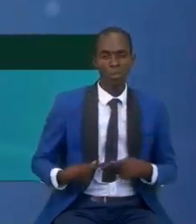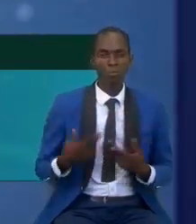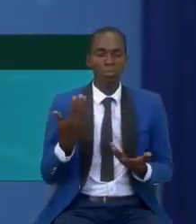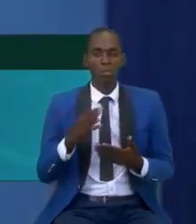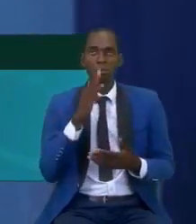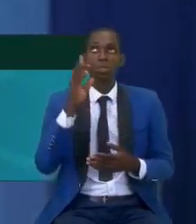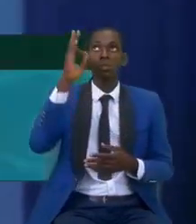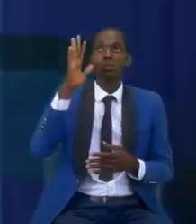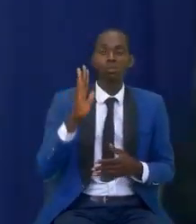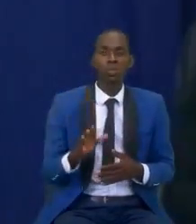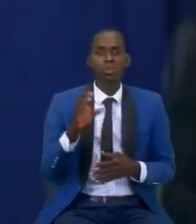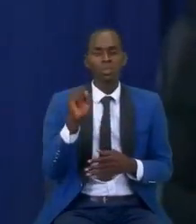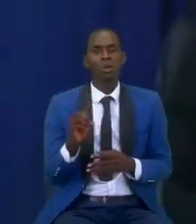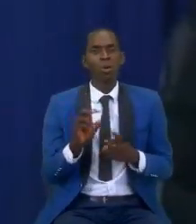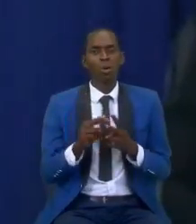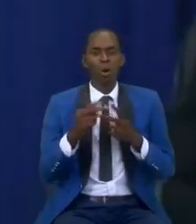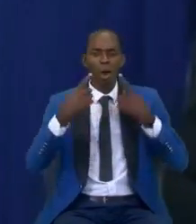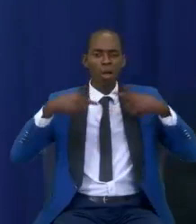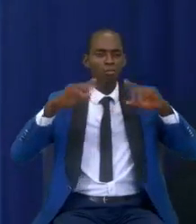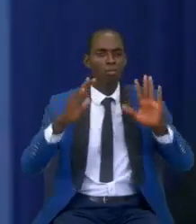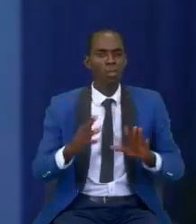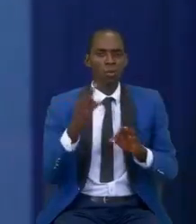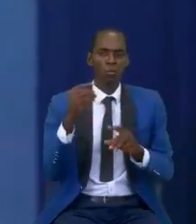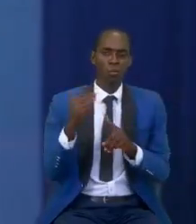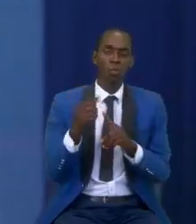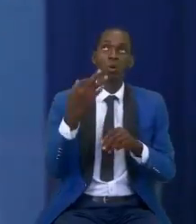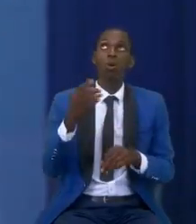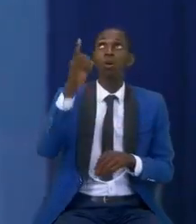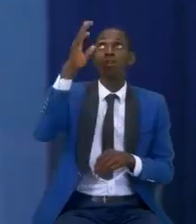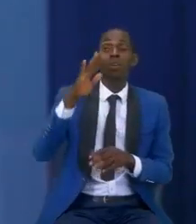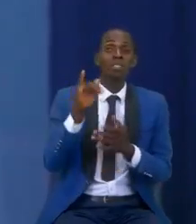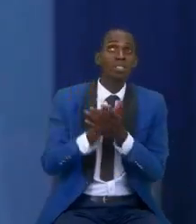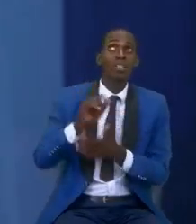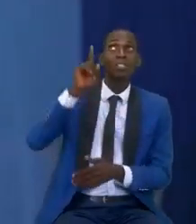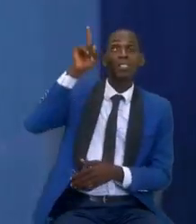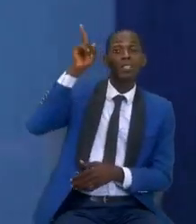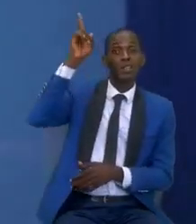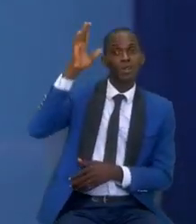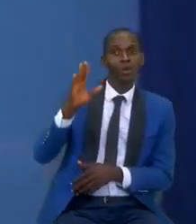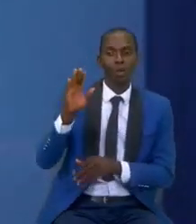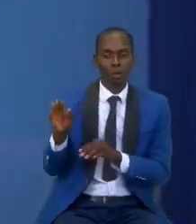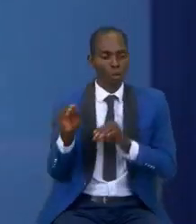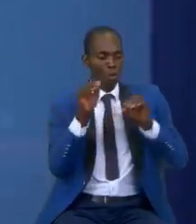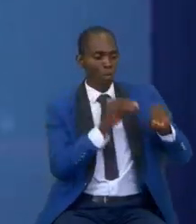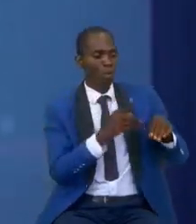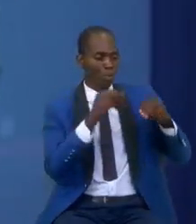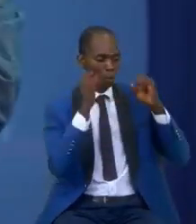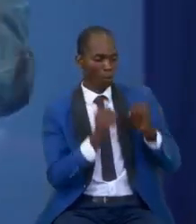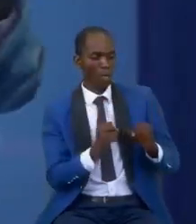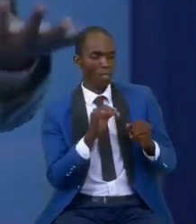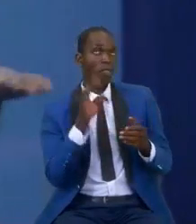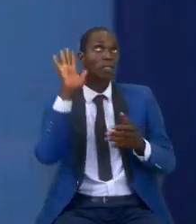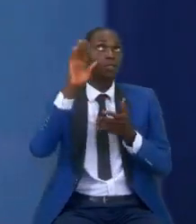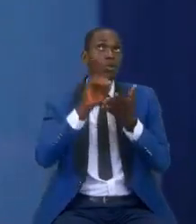that God puts the power in them that they will perform all his